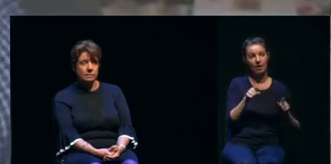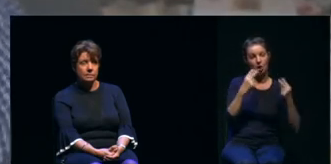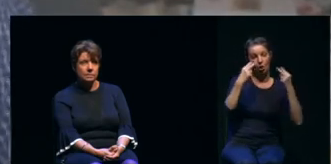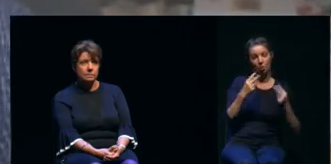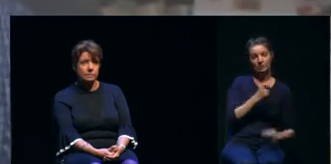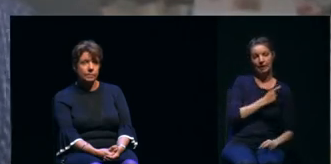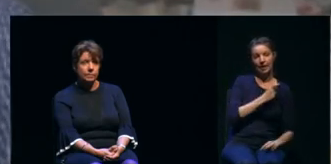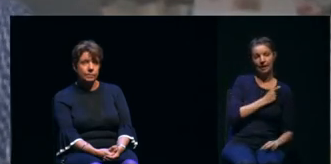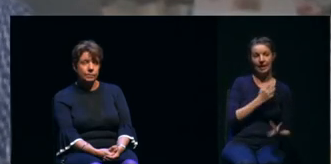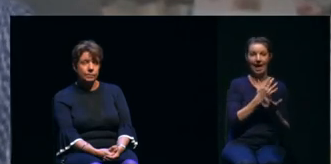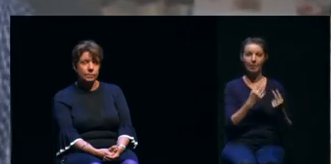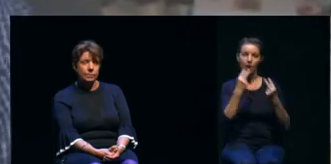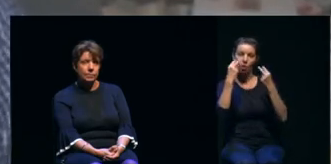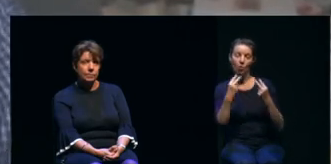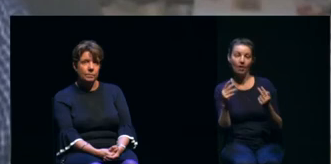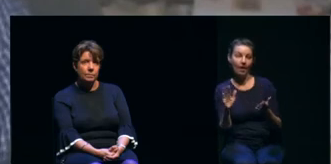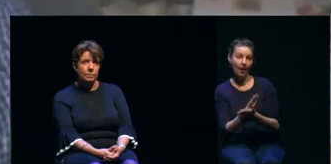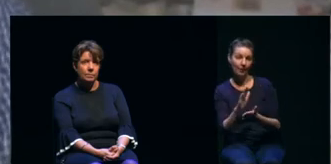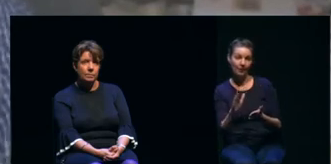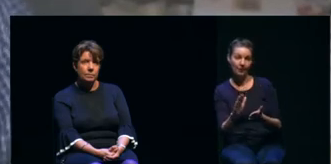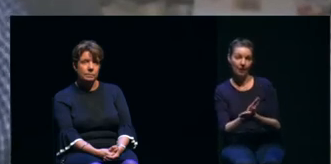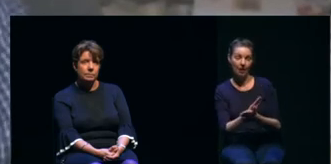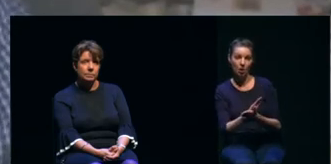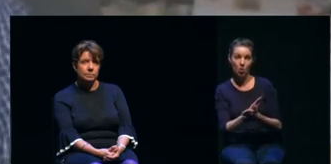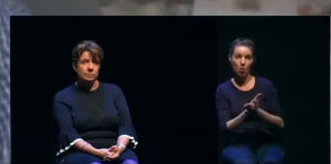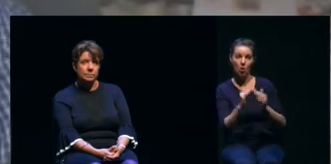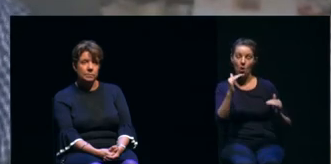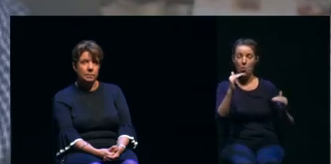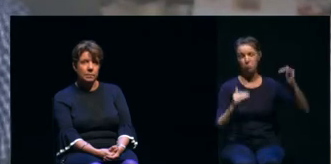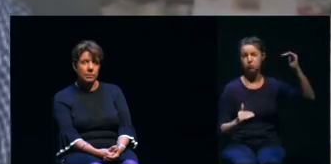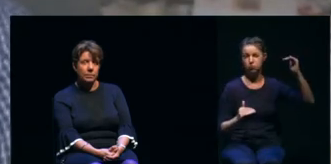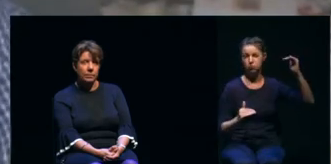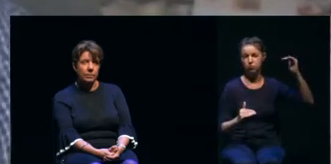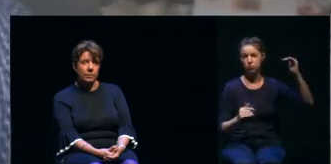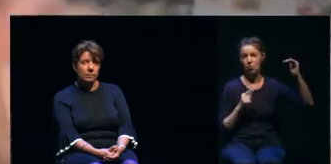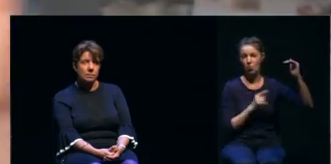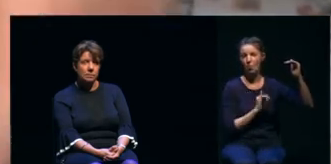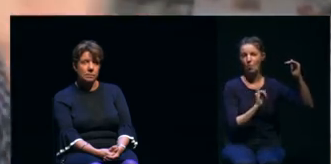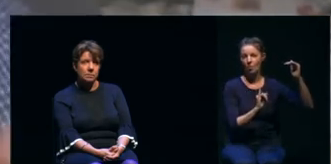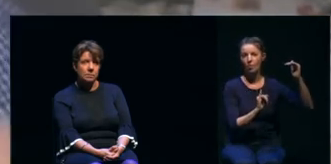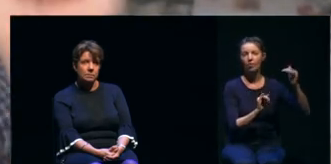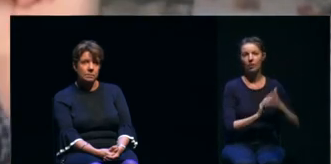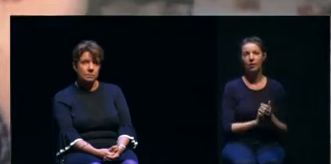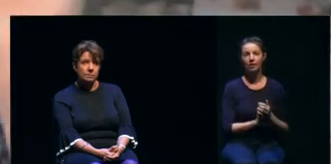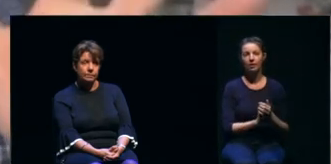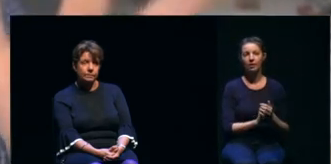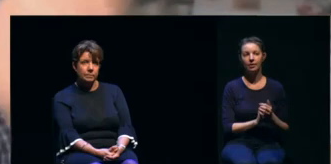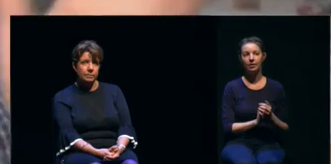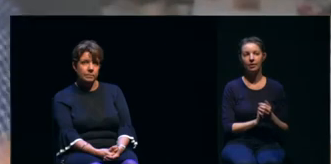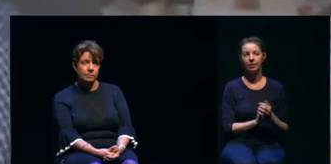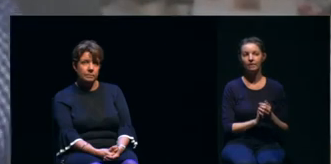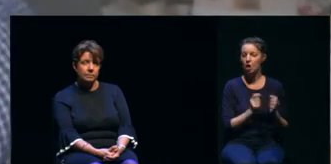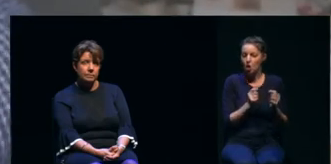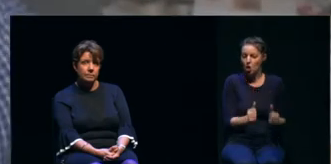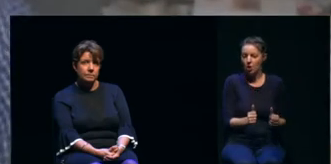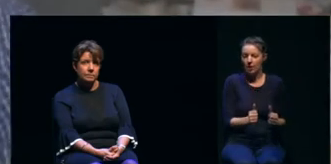amount of women that look happy in pornography is disturbingly out of whack. So that's the key thing. Just very early on,